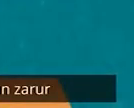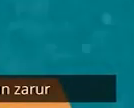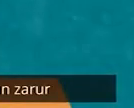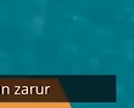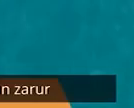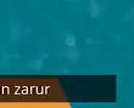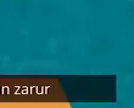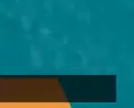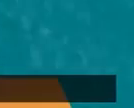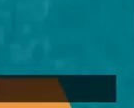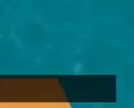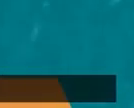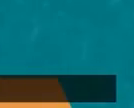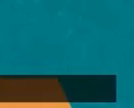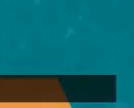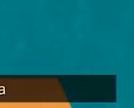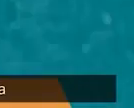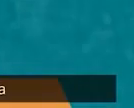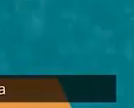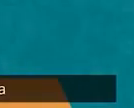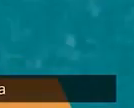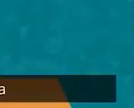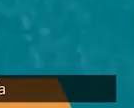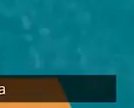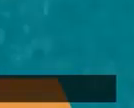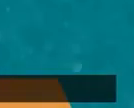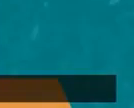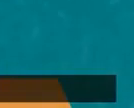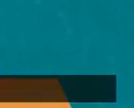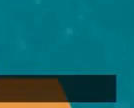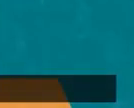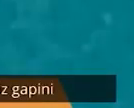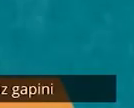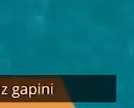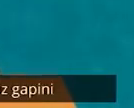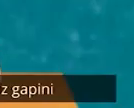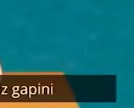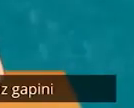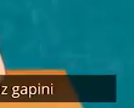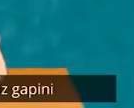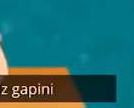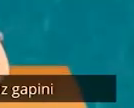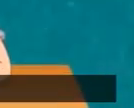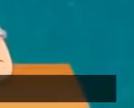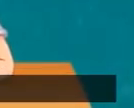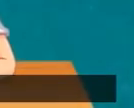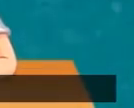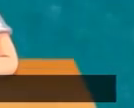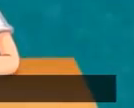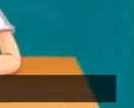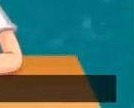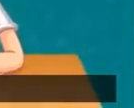new relationships. When meeting and communicating with new people, we often unintentionally interrupt or cut off someone we just